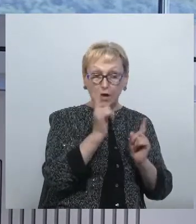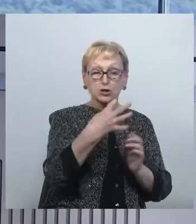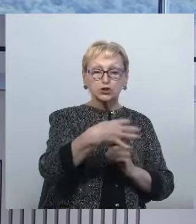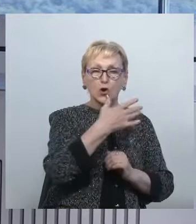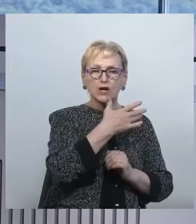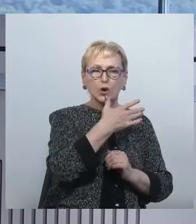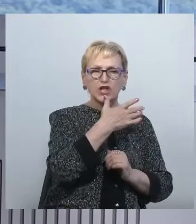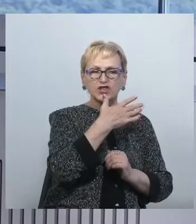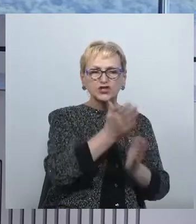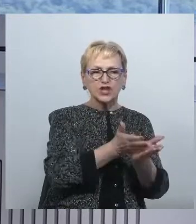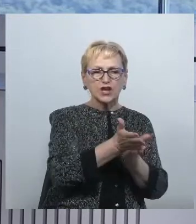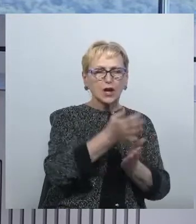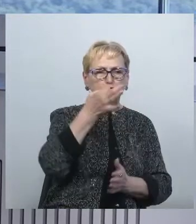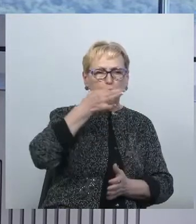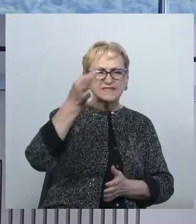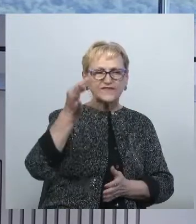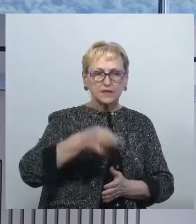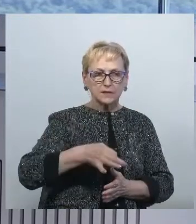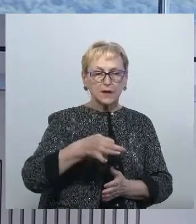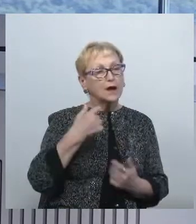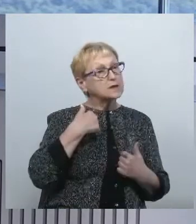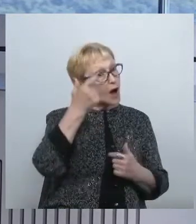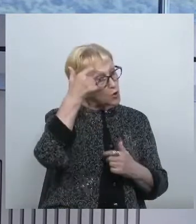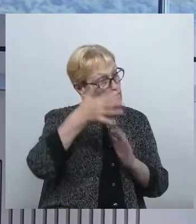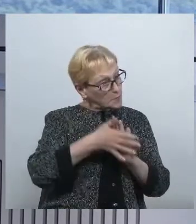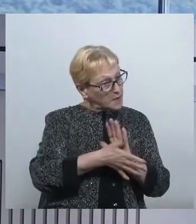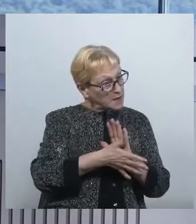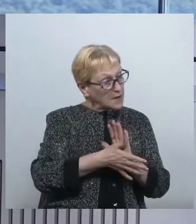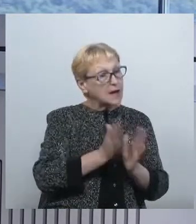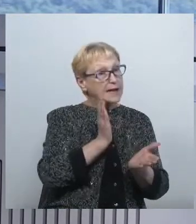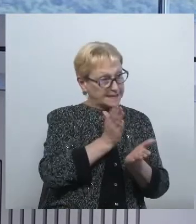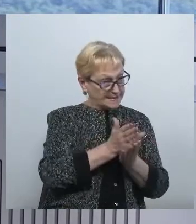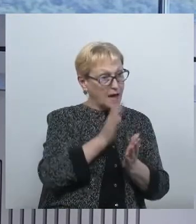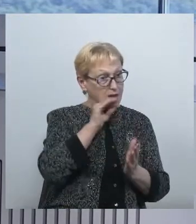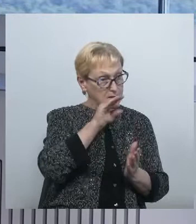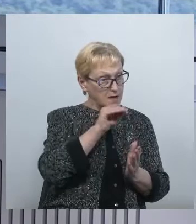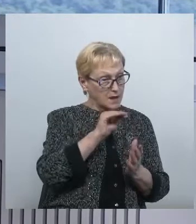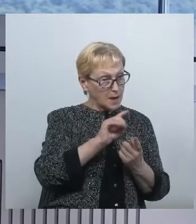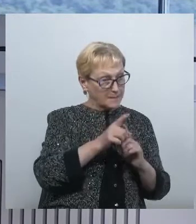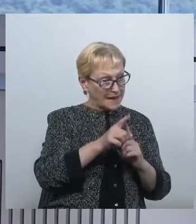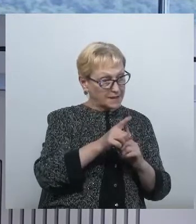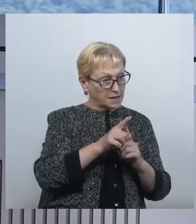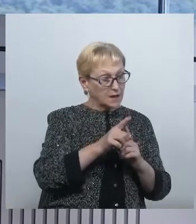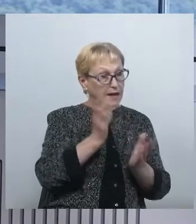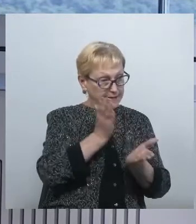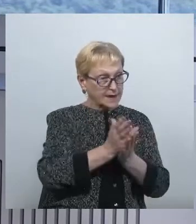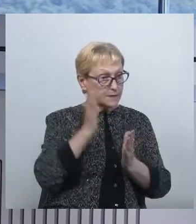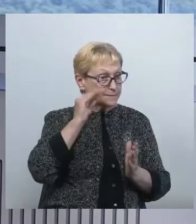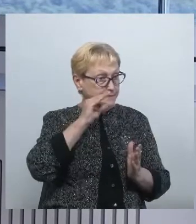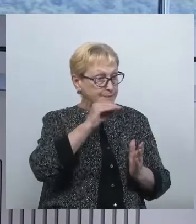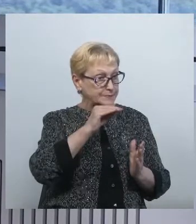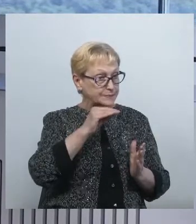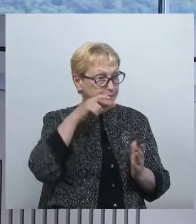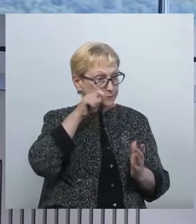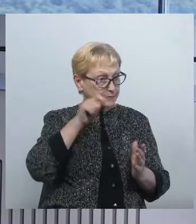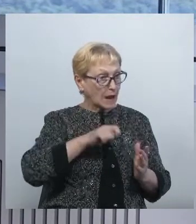to Alan Sunderland, Executive Director of NGO News Ombudsman and Standards Editors. So, do we